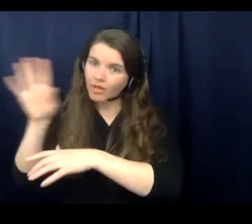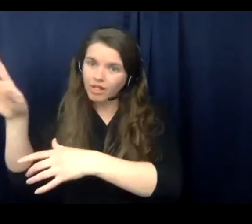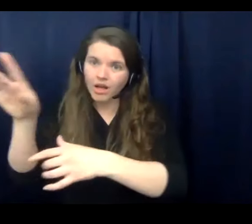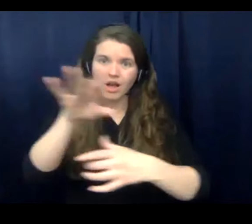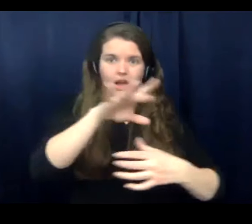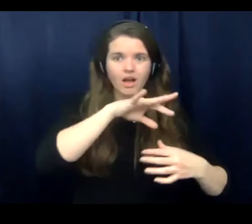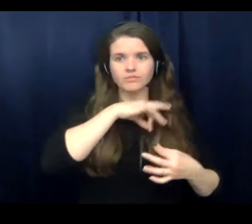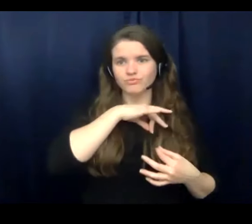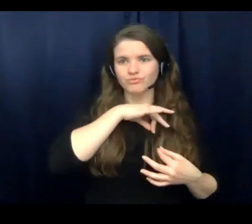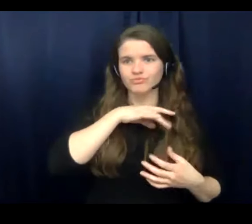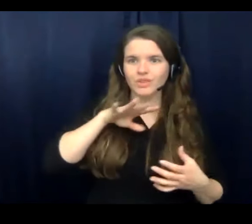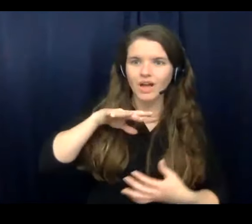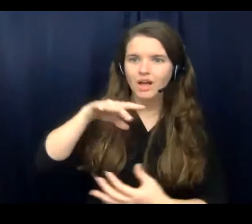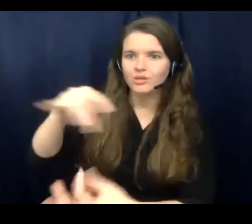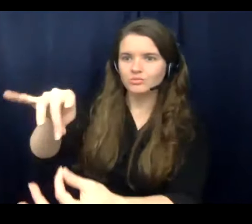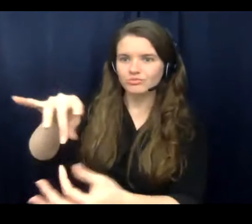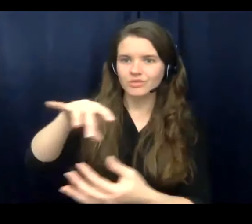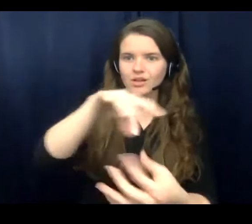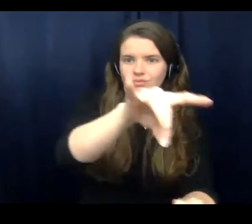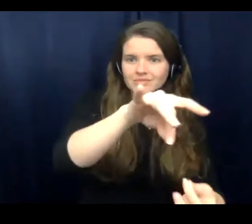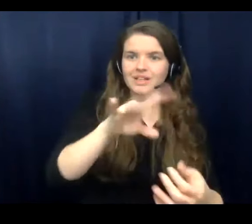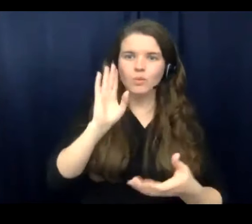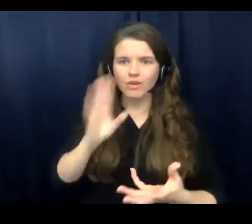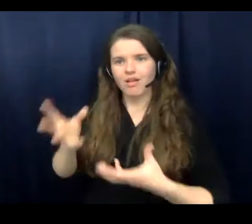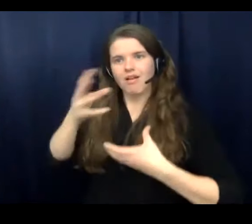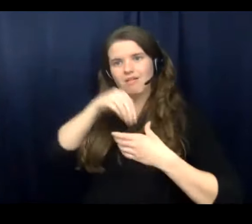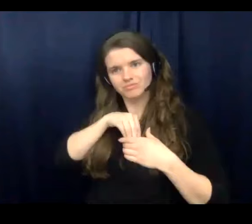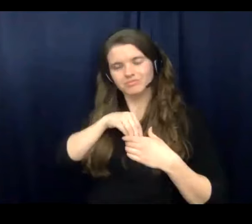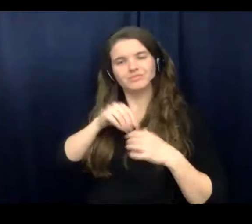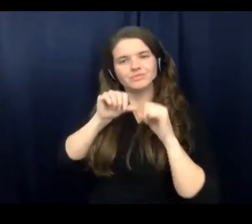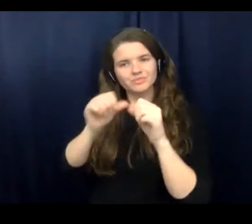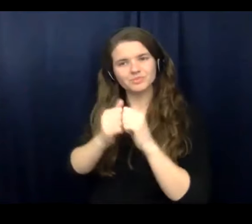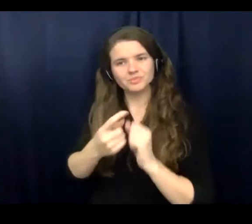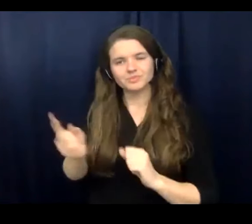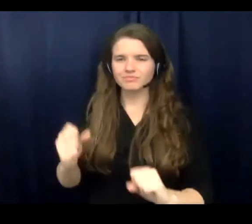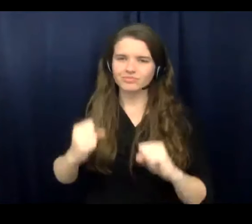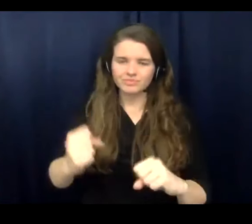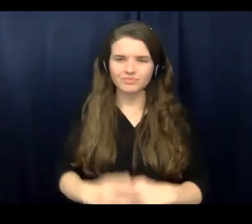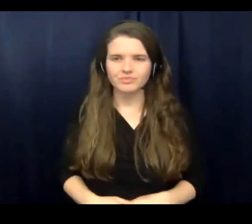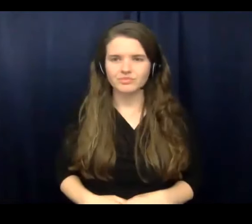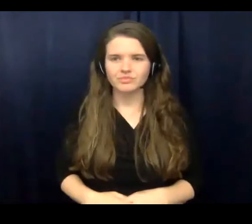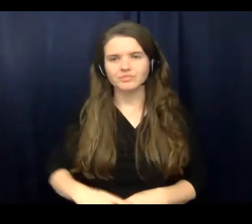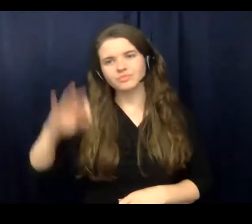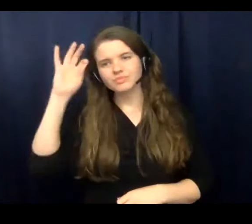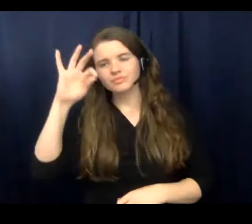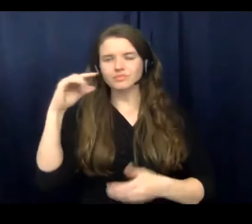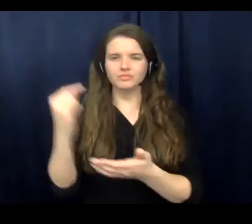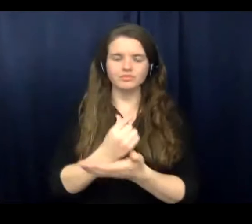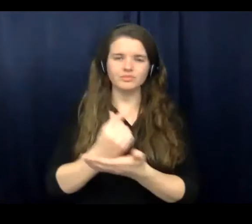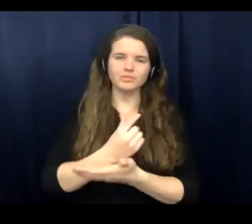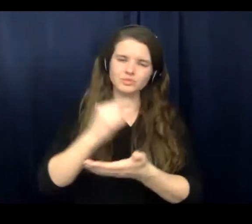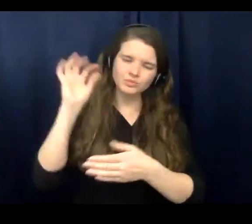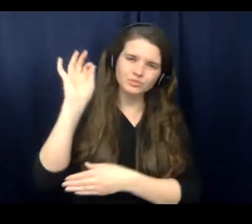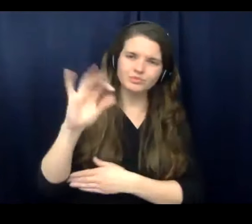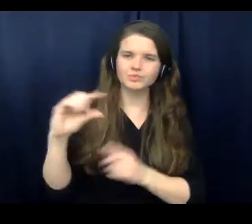And we will make our abode inside you. That's what's so powerful. And you see, the preaching of the gospel, the preaching of the Word of God, this is what makes